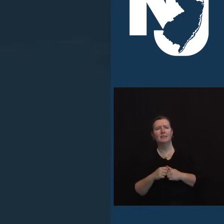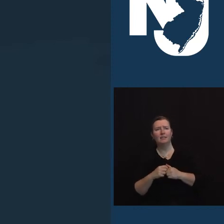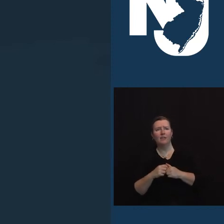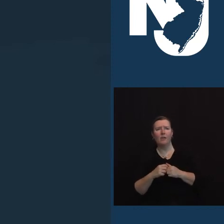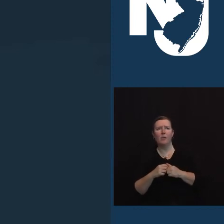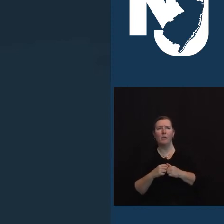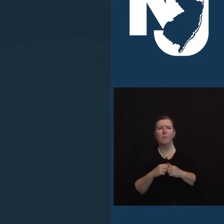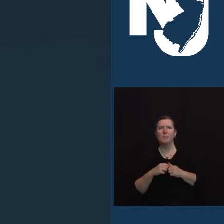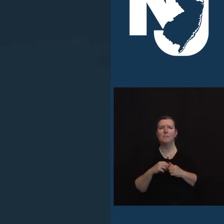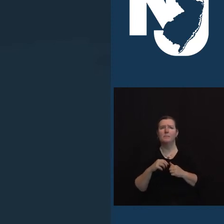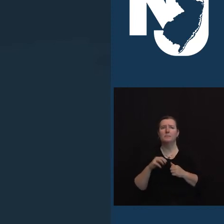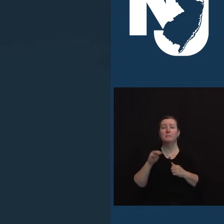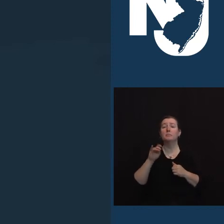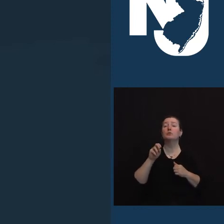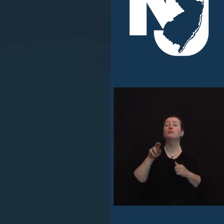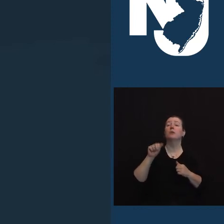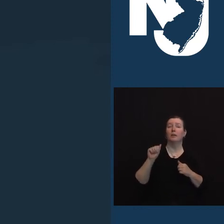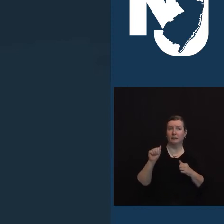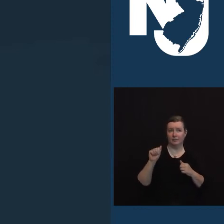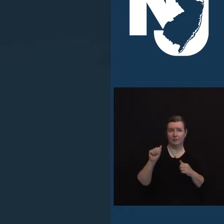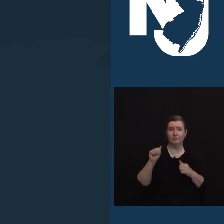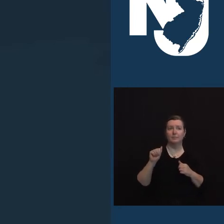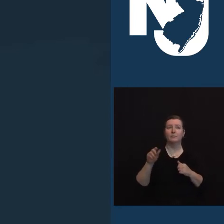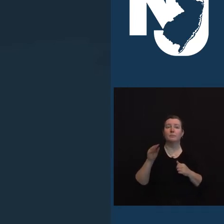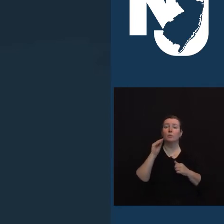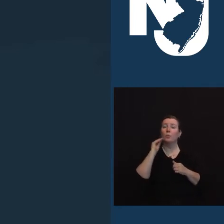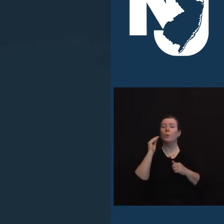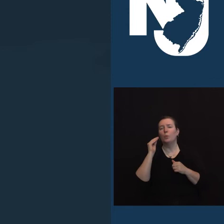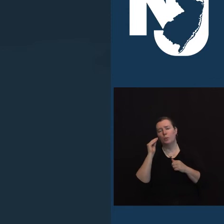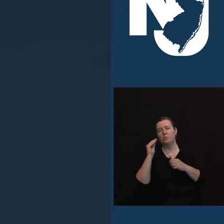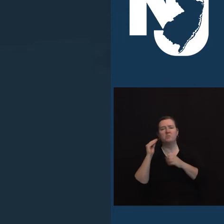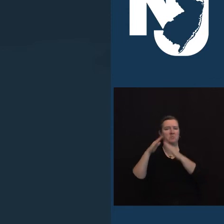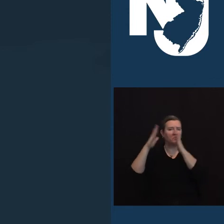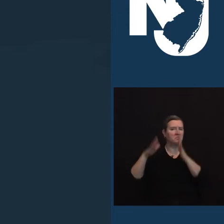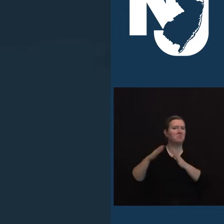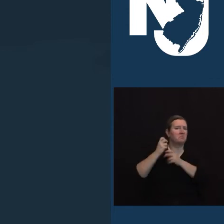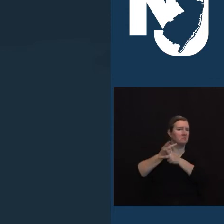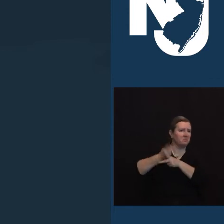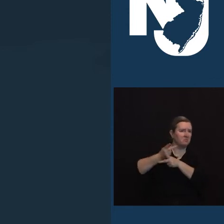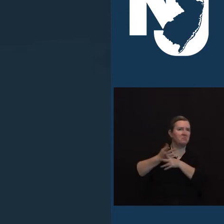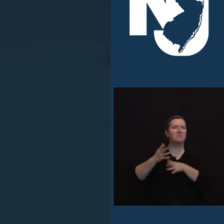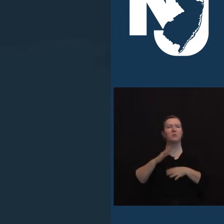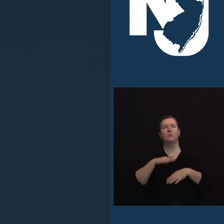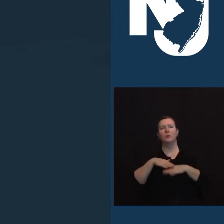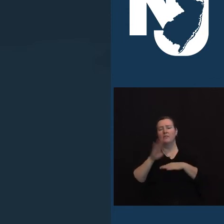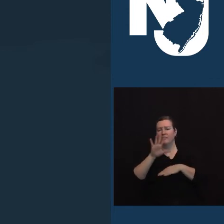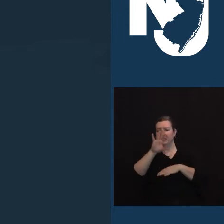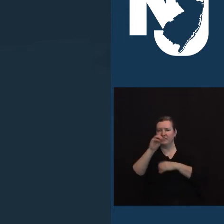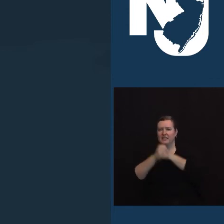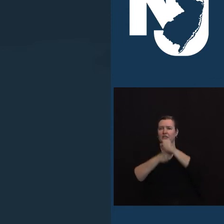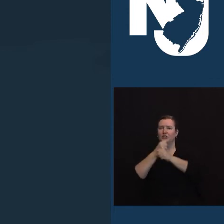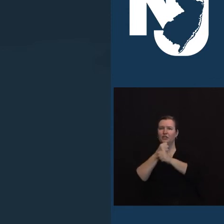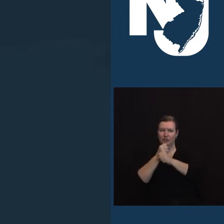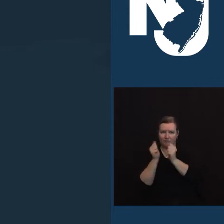50 years in which she and Victor were married, ensuring that their 7 children were always taken care of. She was a